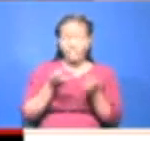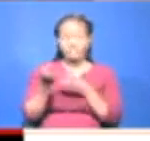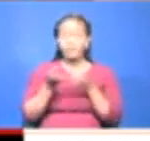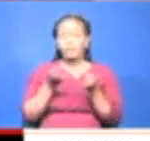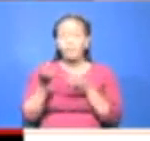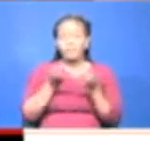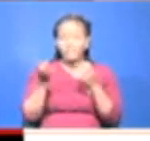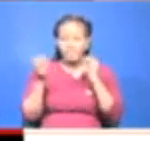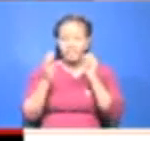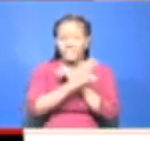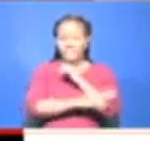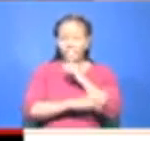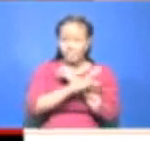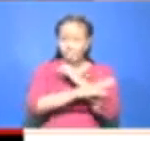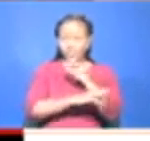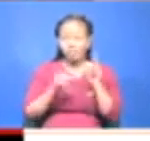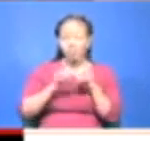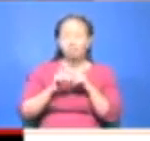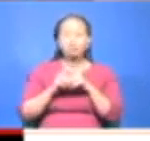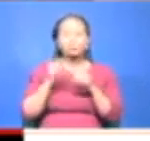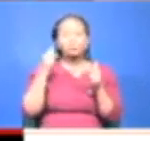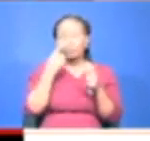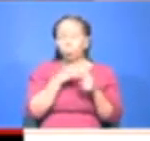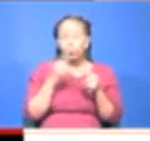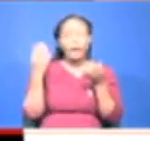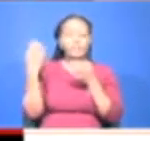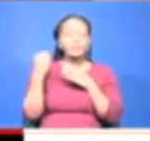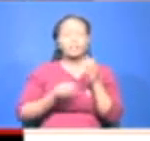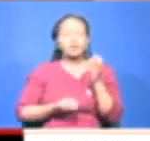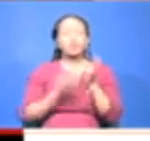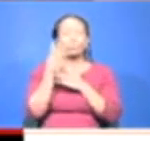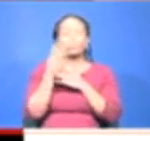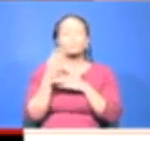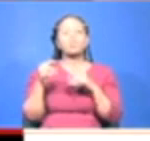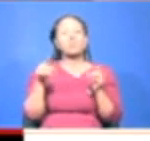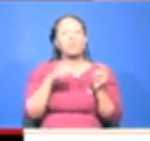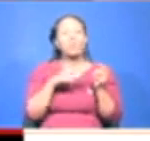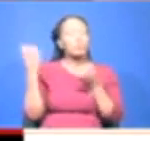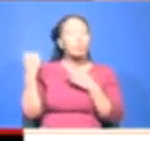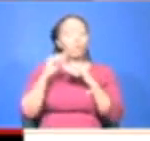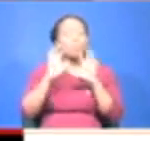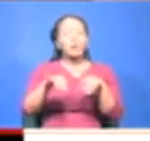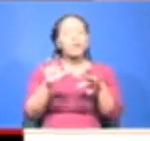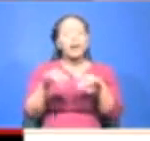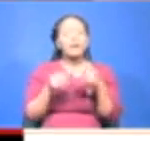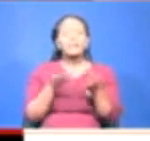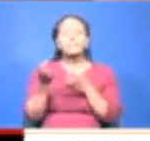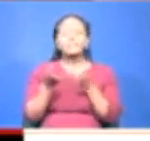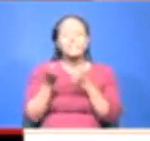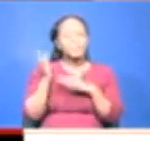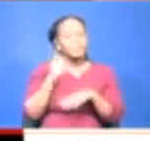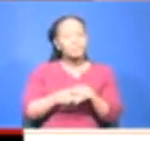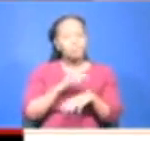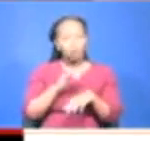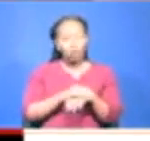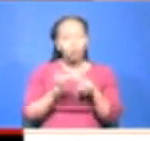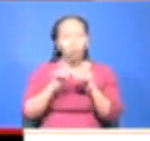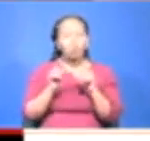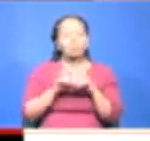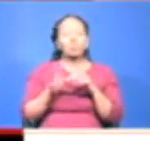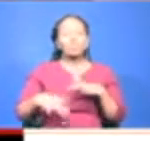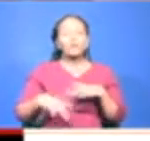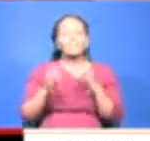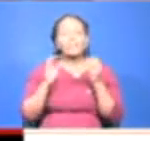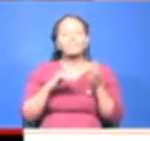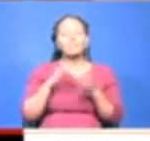really is betting on the growth of this country, we think that agribusiness can be a very, very good way to attract young people to be more